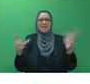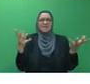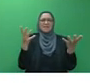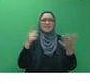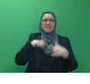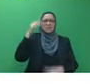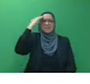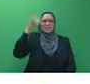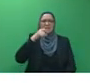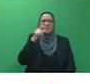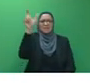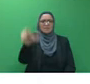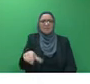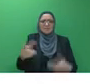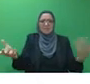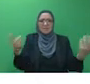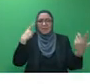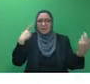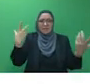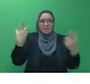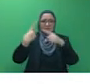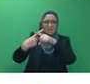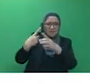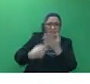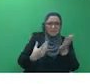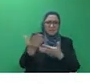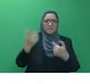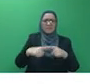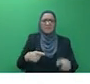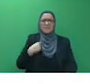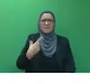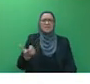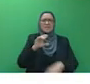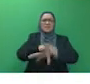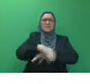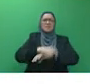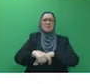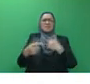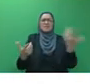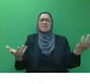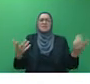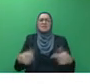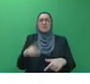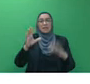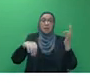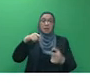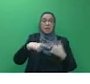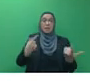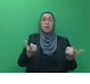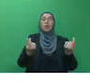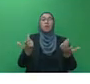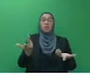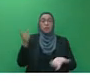like that where if not what you're gonna do sit there and go like uh sorry guys uh we have to wait for your ceo